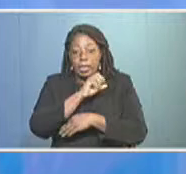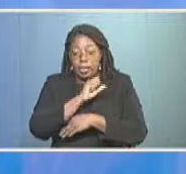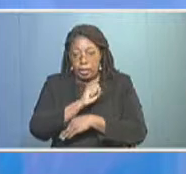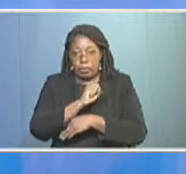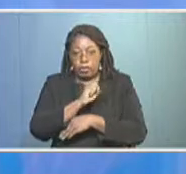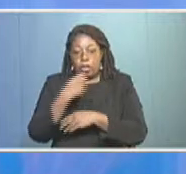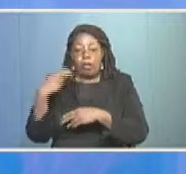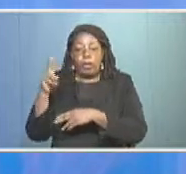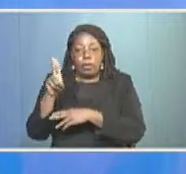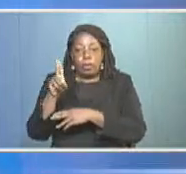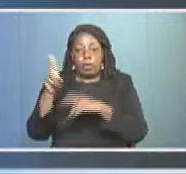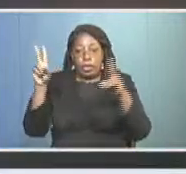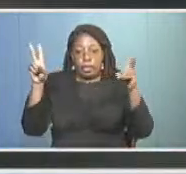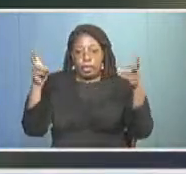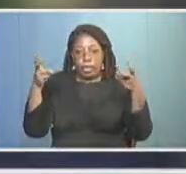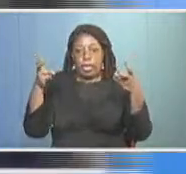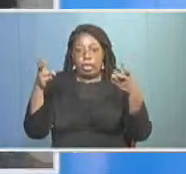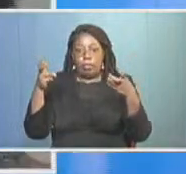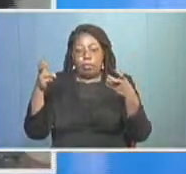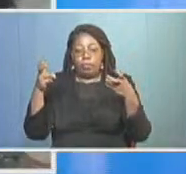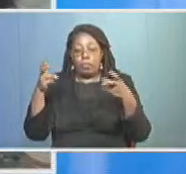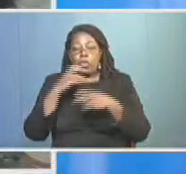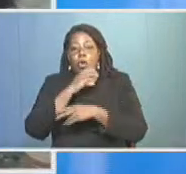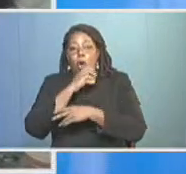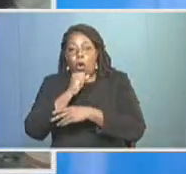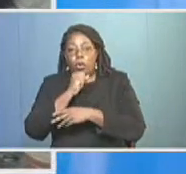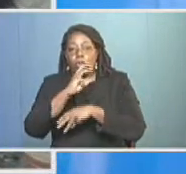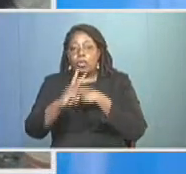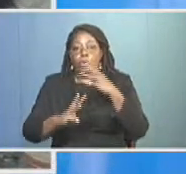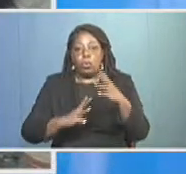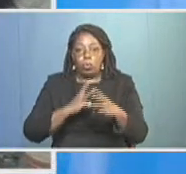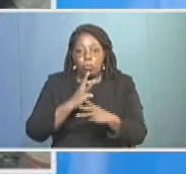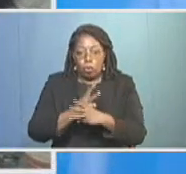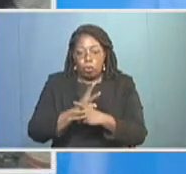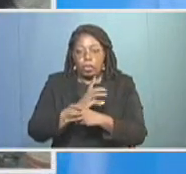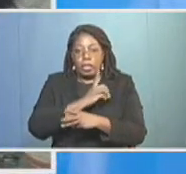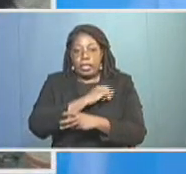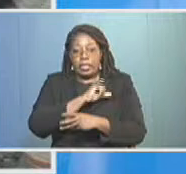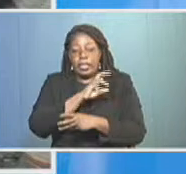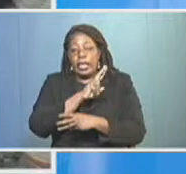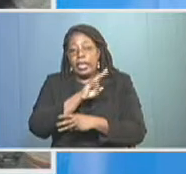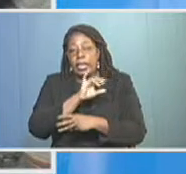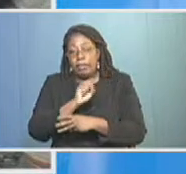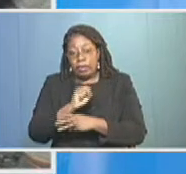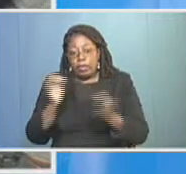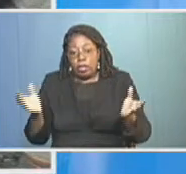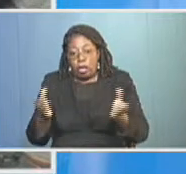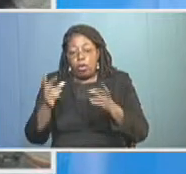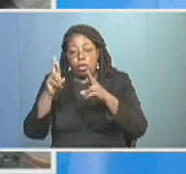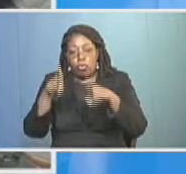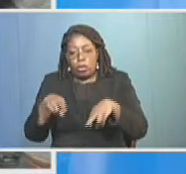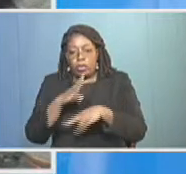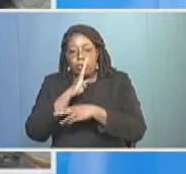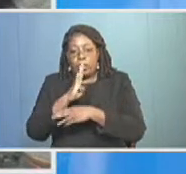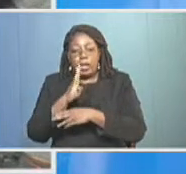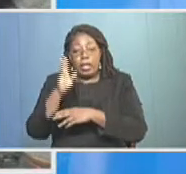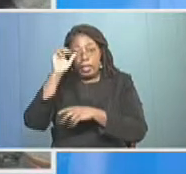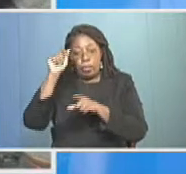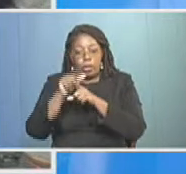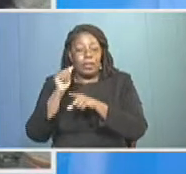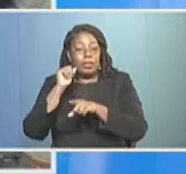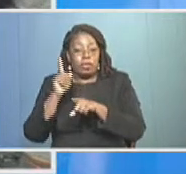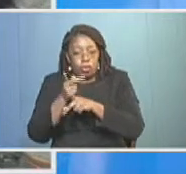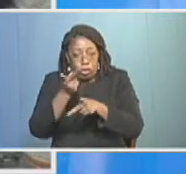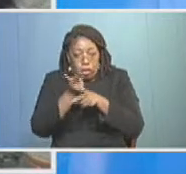violence campaign under the theme Orange the World. Mrs. Davis at the time encouraged residents to be their brothers and sisters'